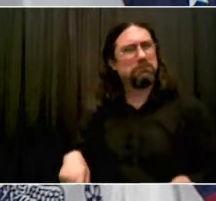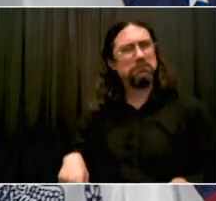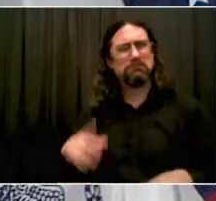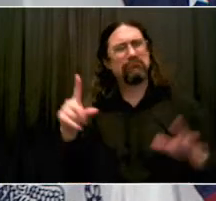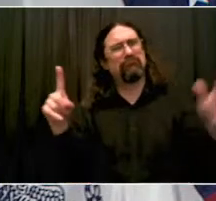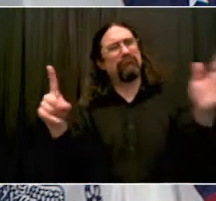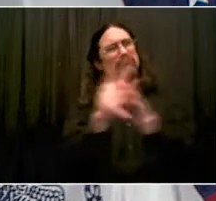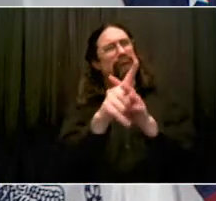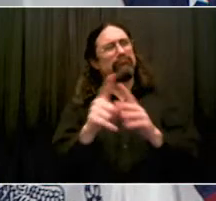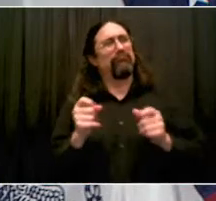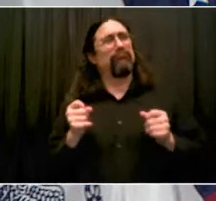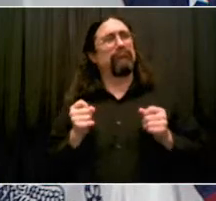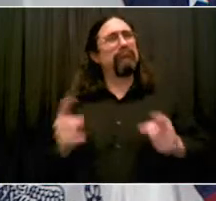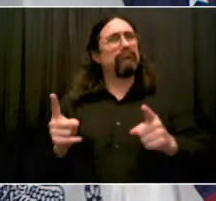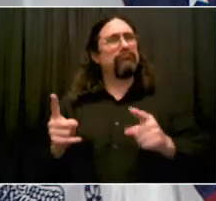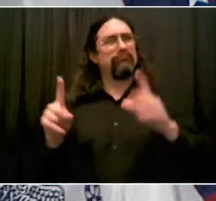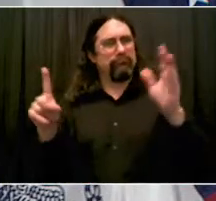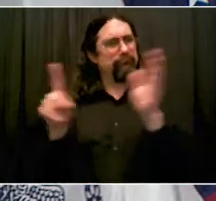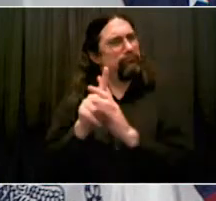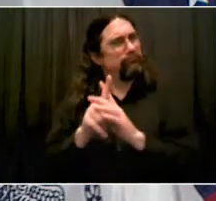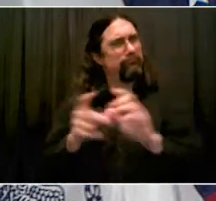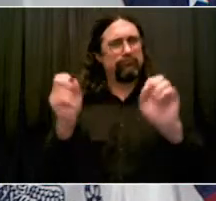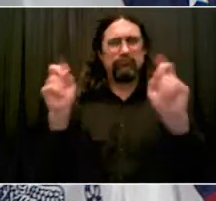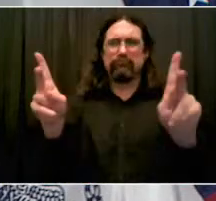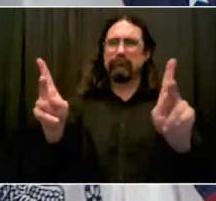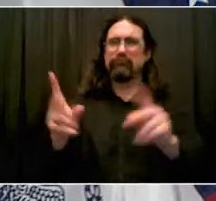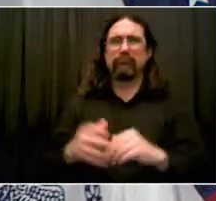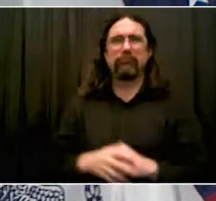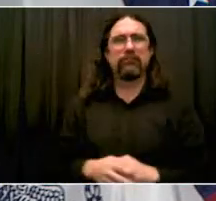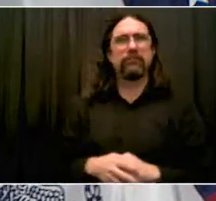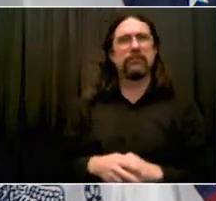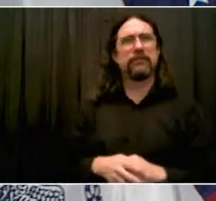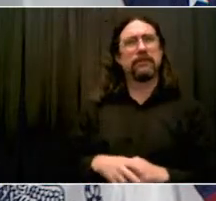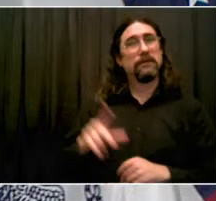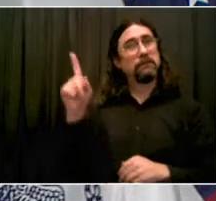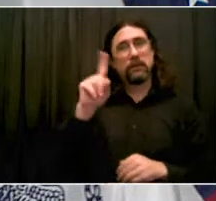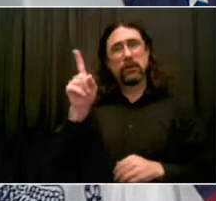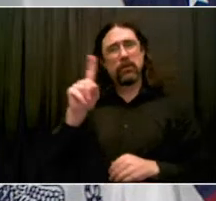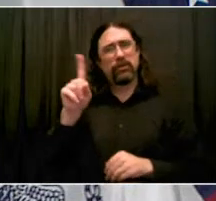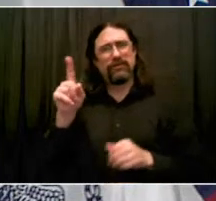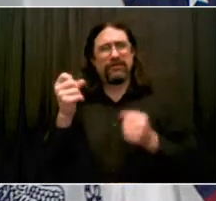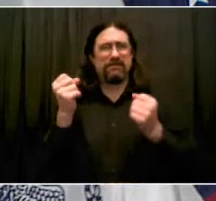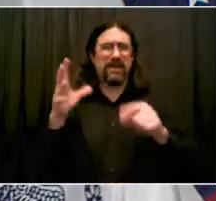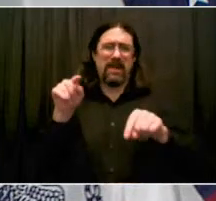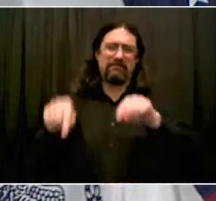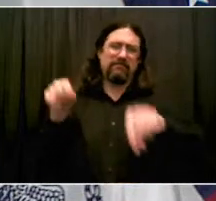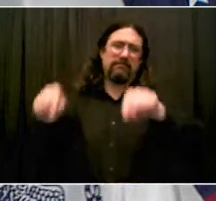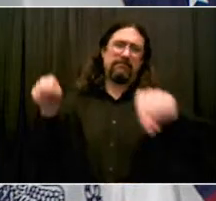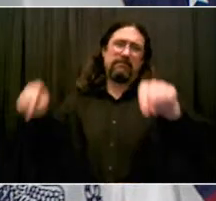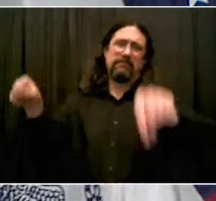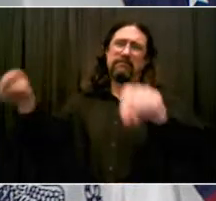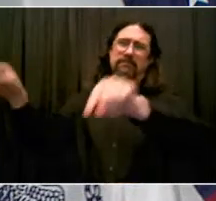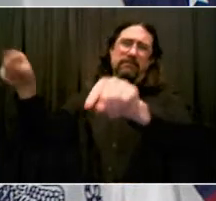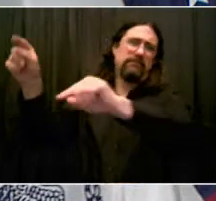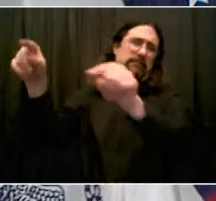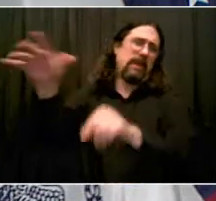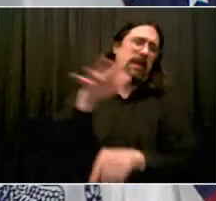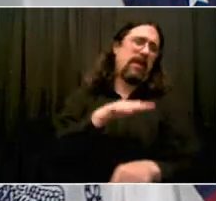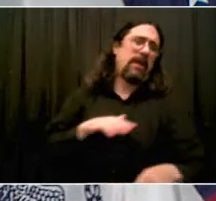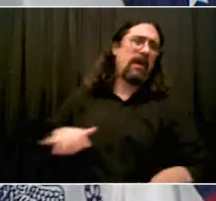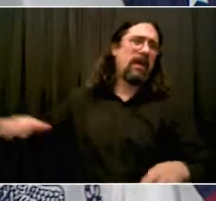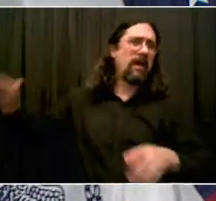city. Let's get this done today, because that's what's going to help us get to this amazing opportunity July